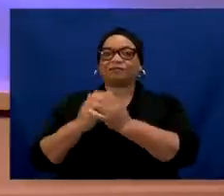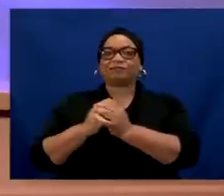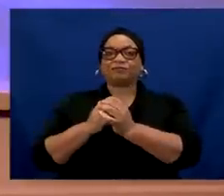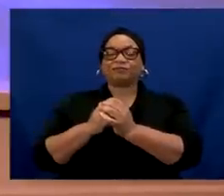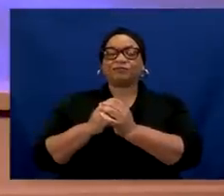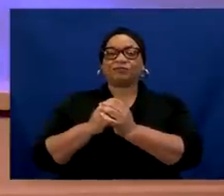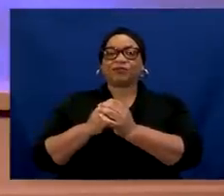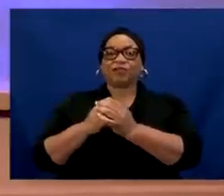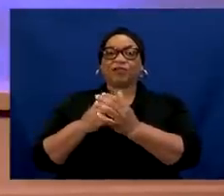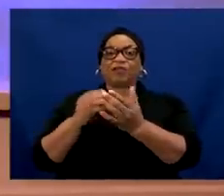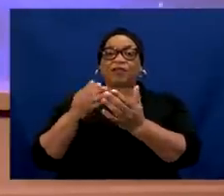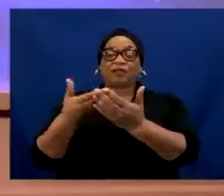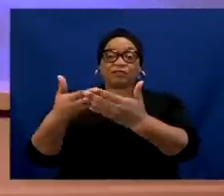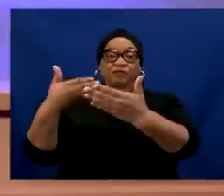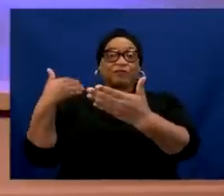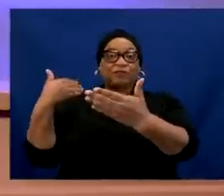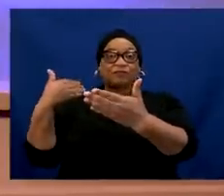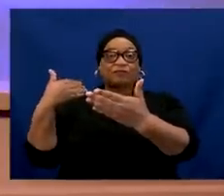our scripture